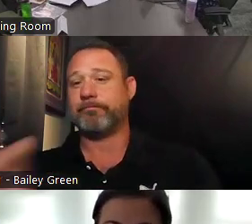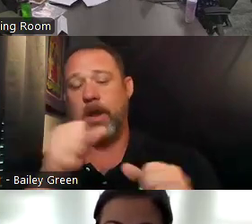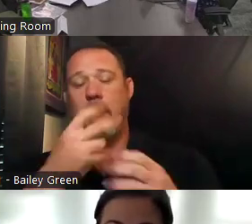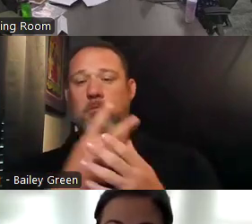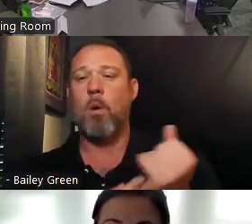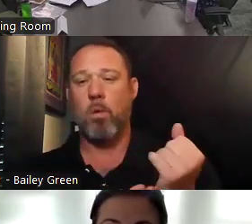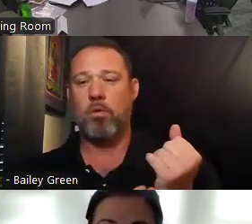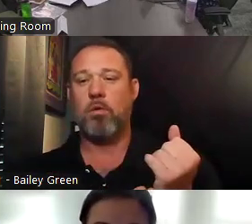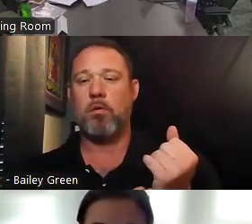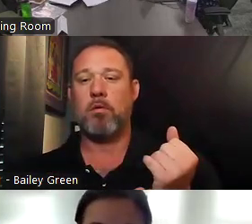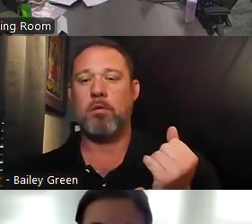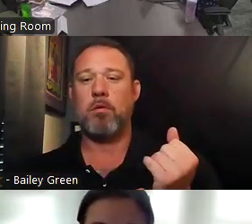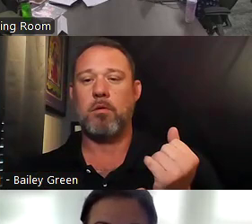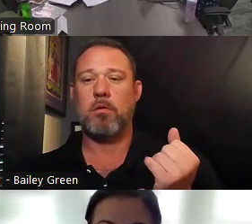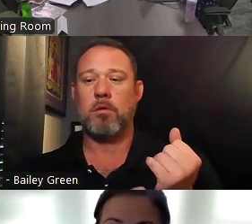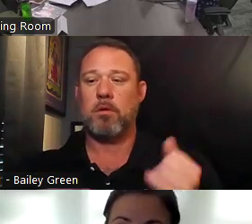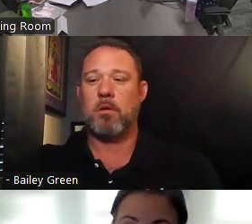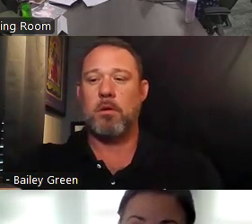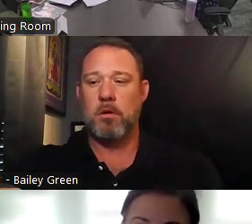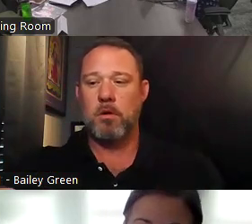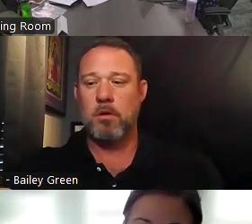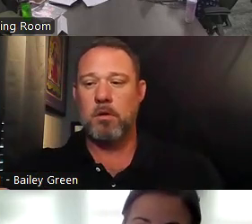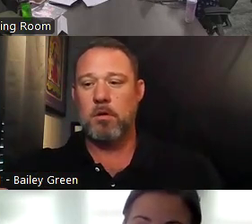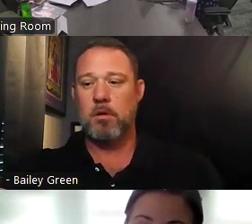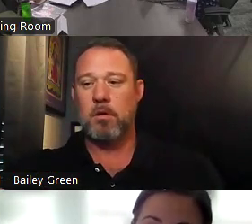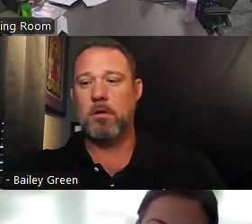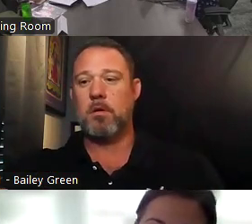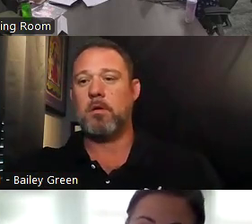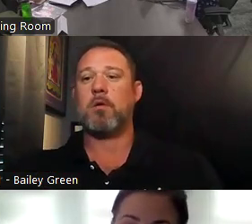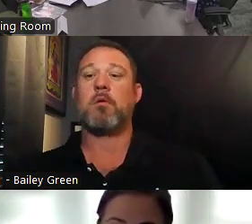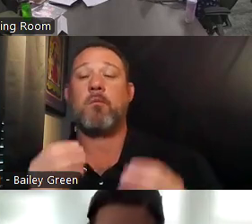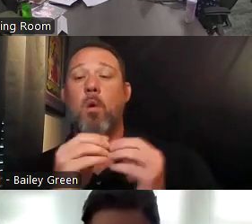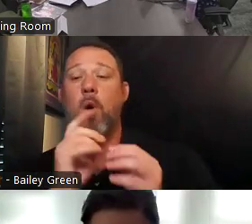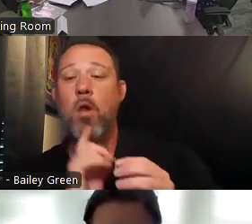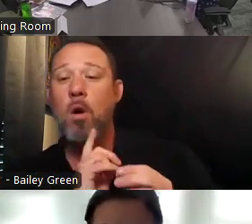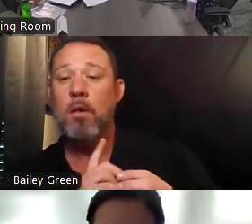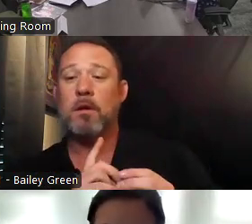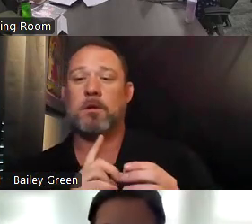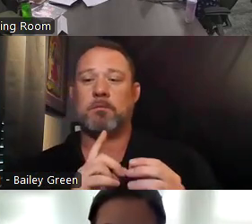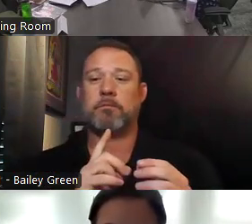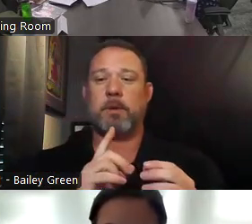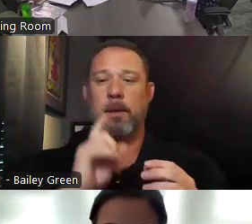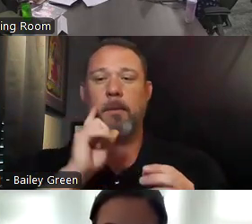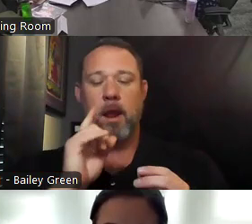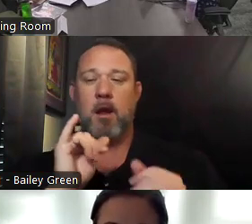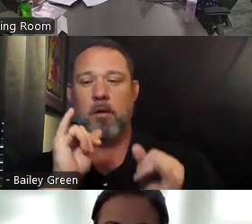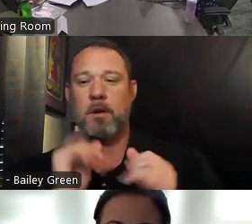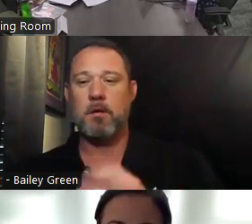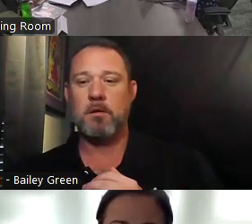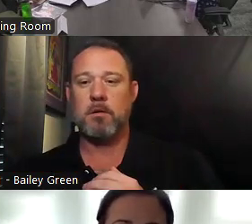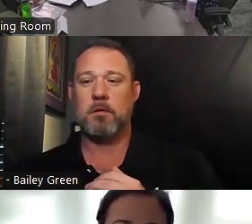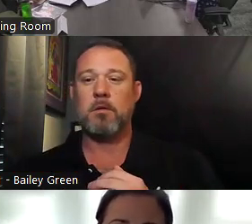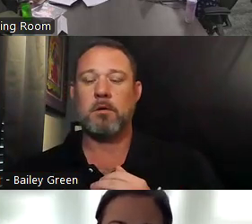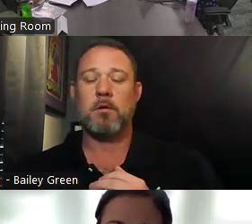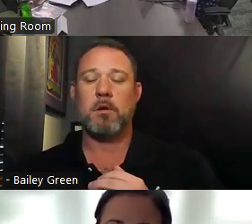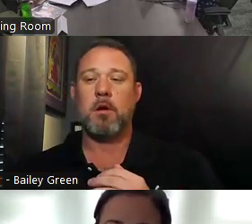ways, right? More cognitive impairment, you're more lonely, and more loneliness, more cognitive impairment.